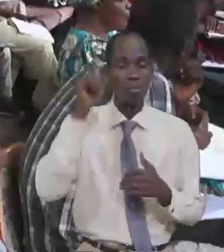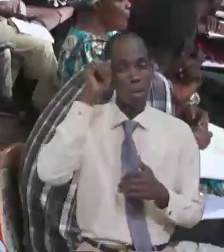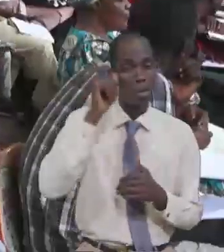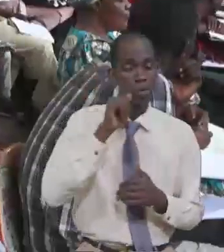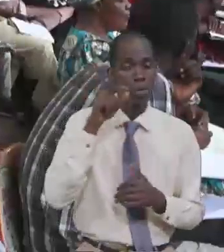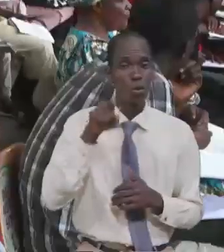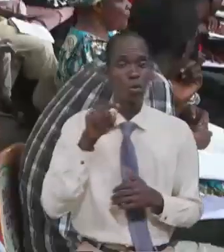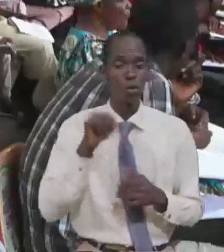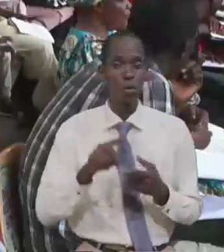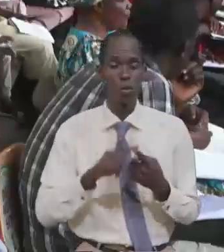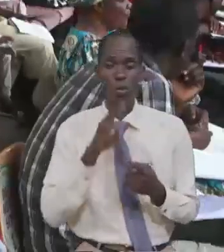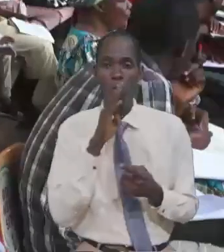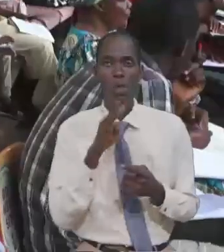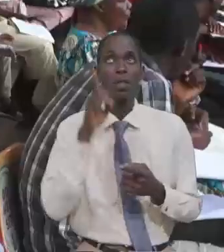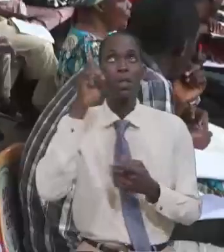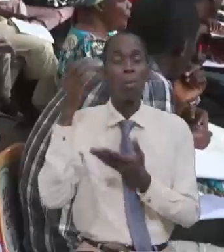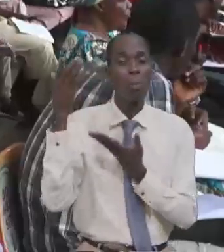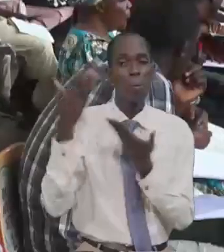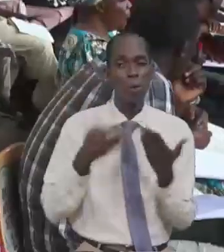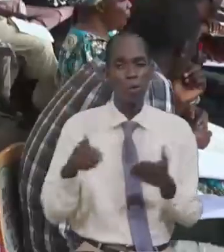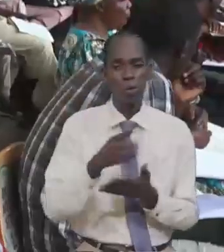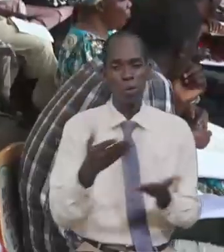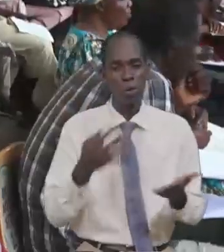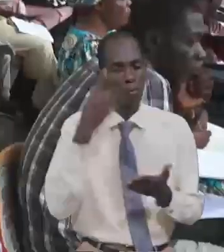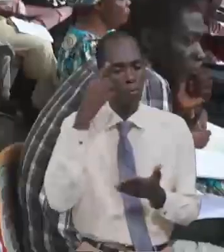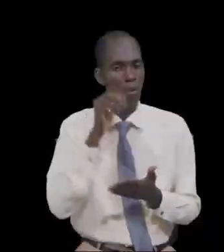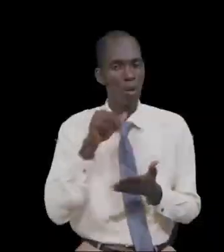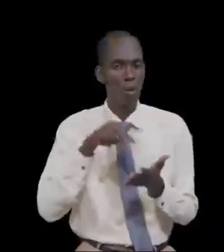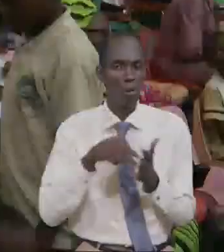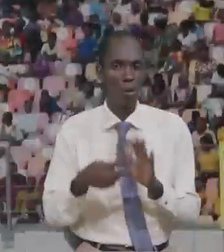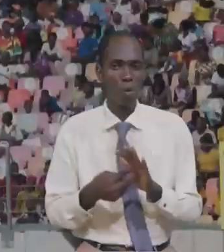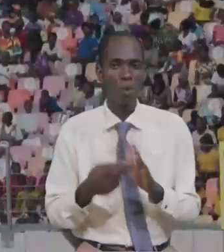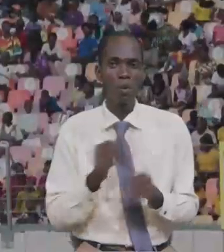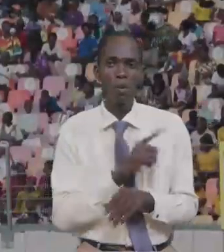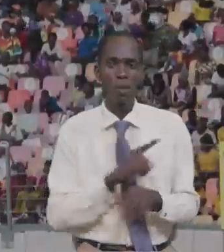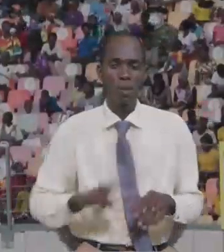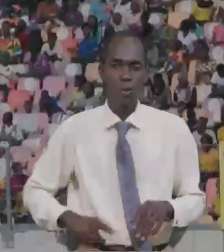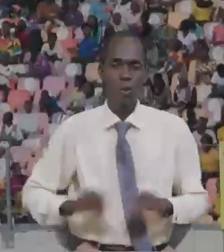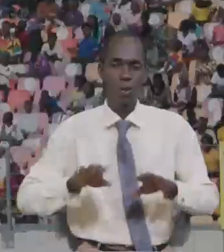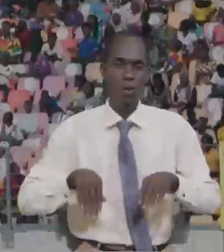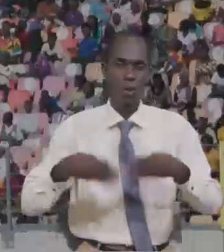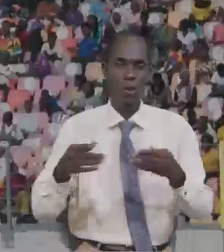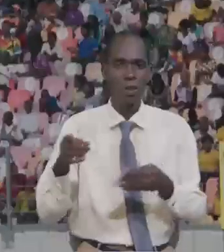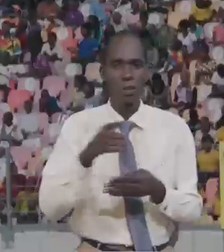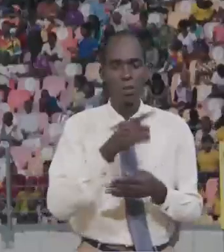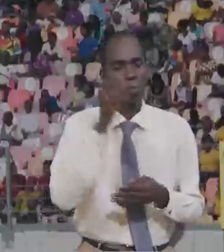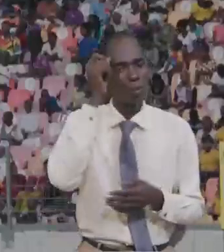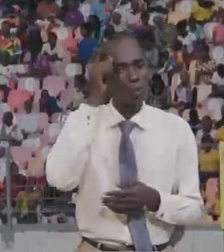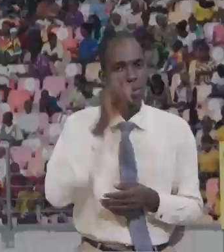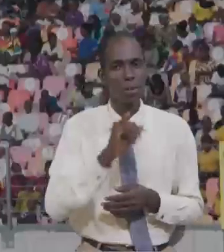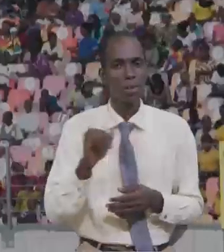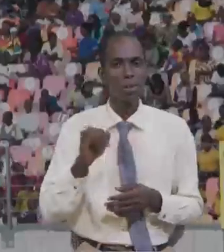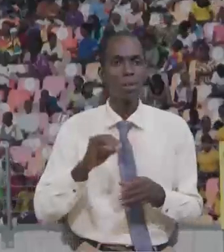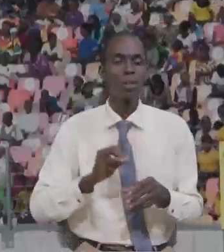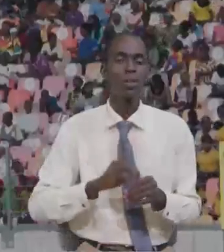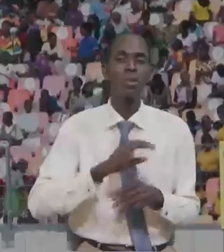understanding in how many things? In how many things? In all things.